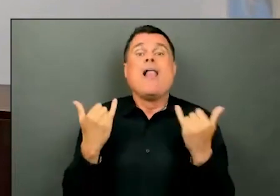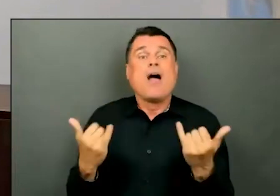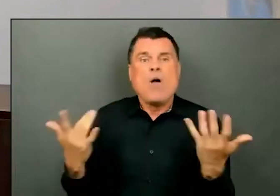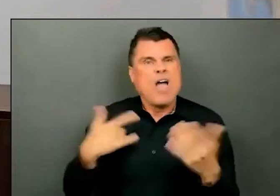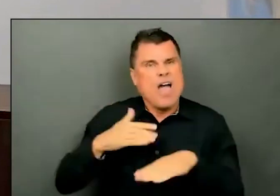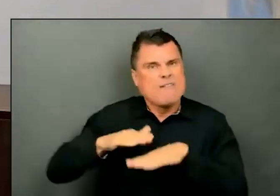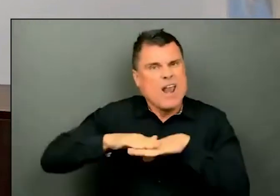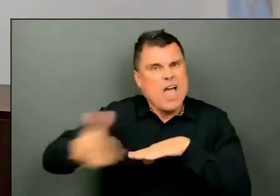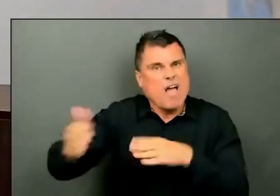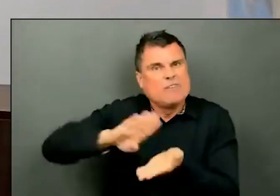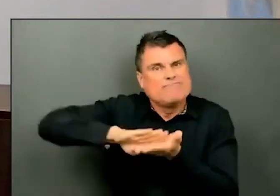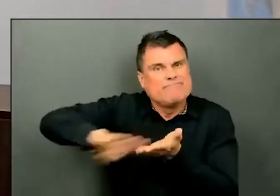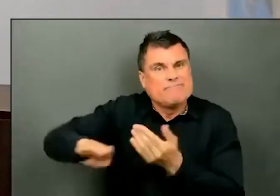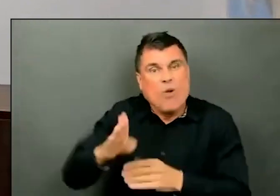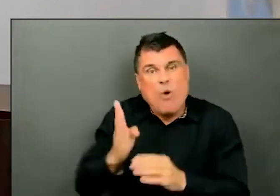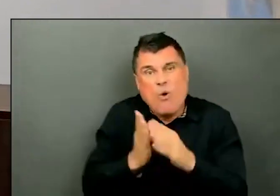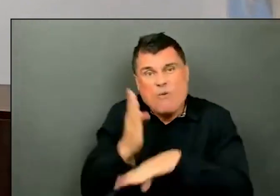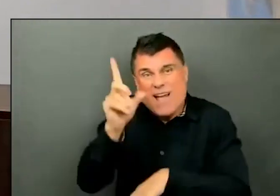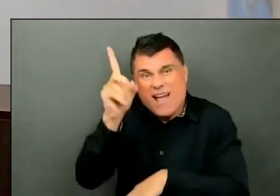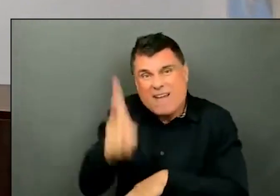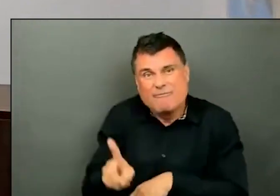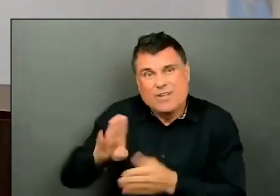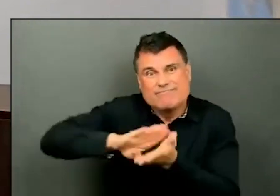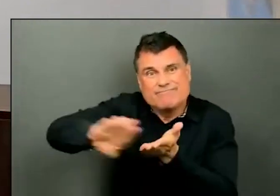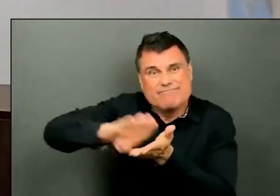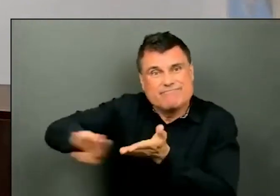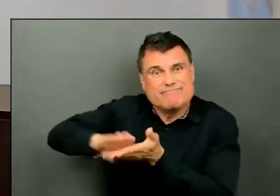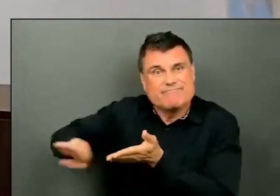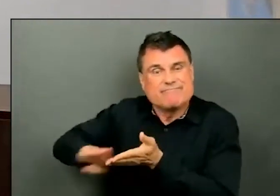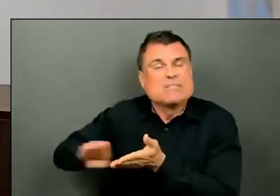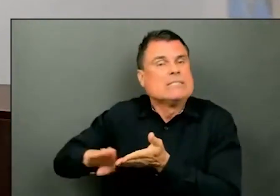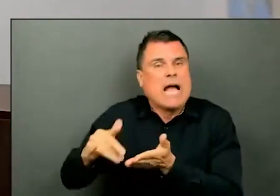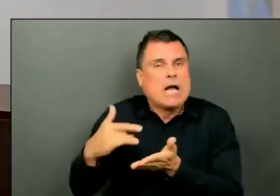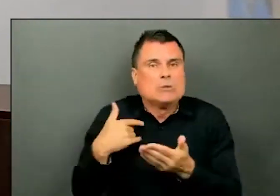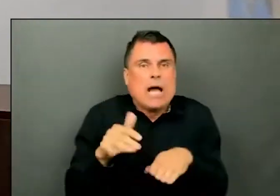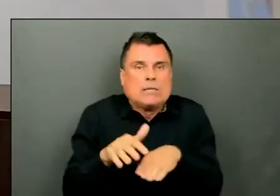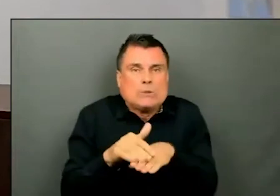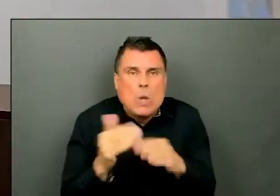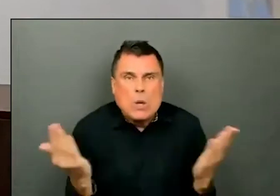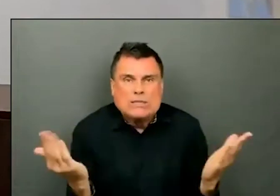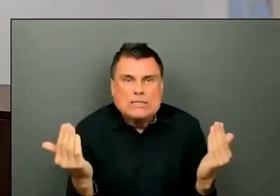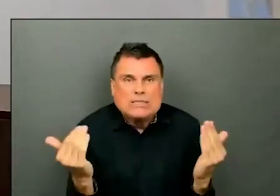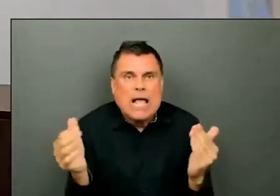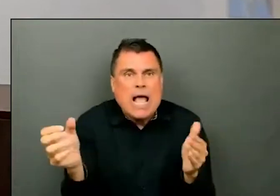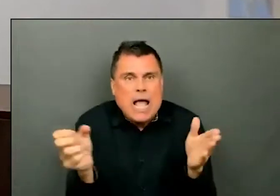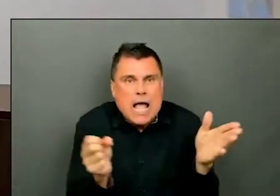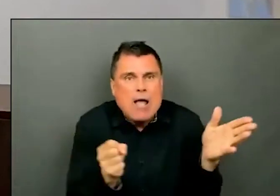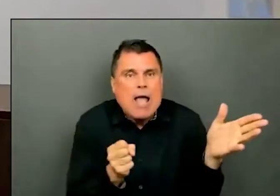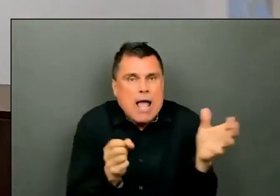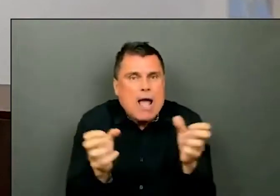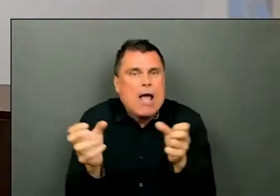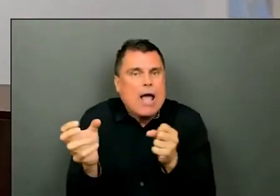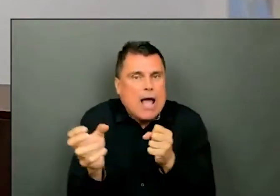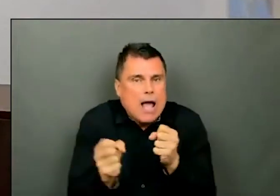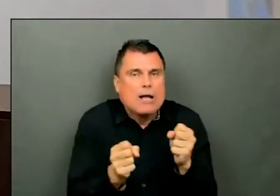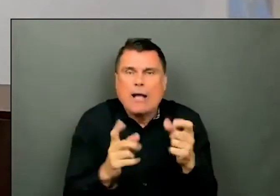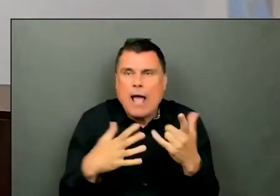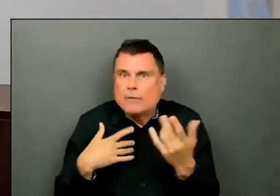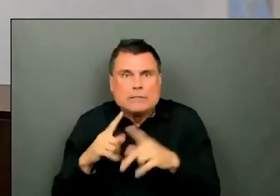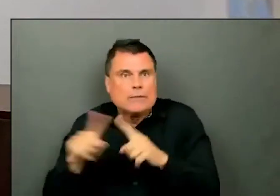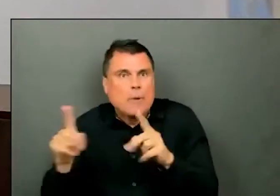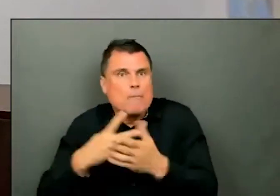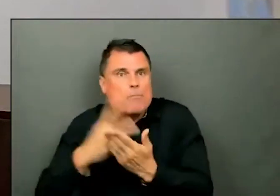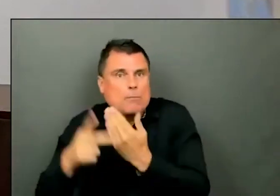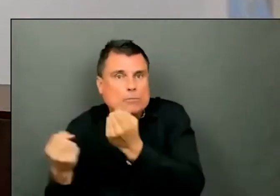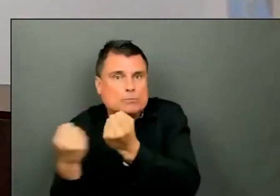of COVID-19. We've been slowly drawing people back through wage supports and other programs. And our board and our management team